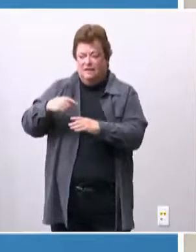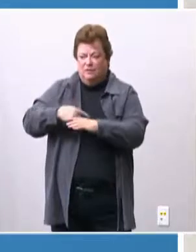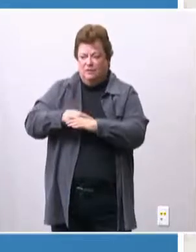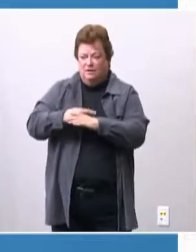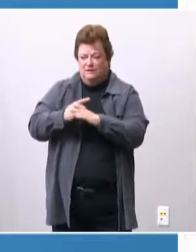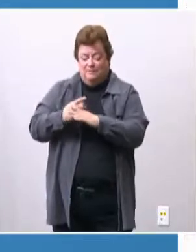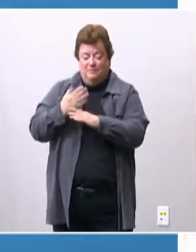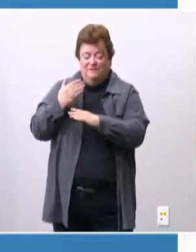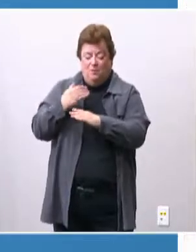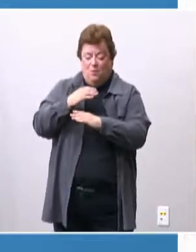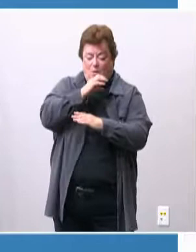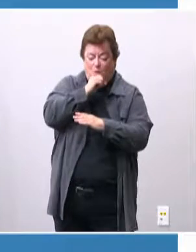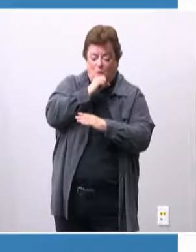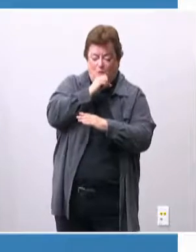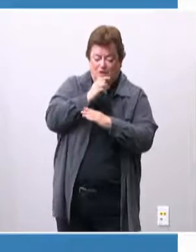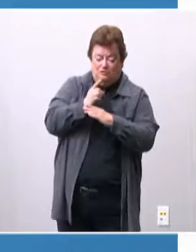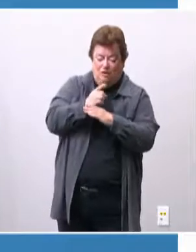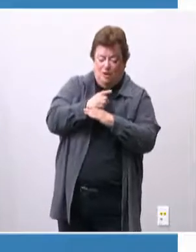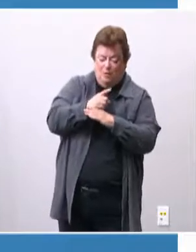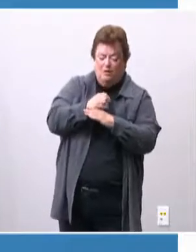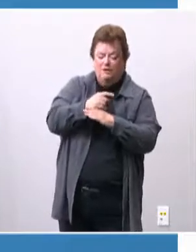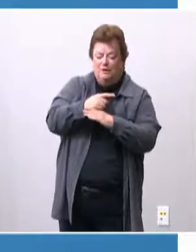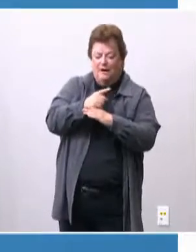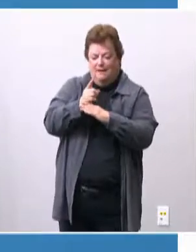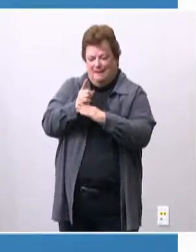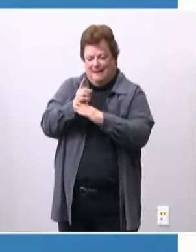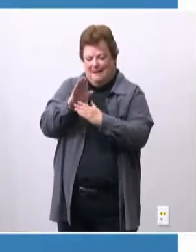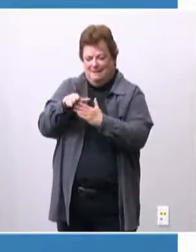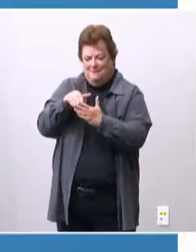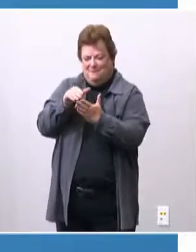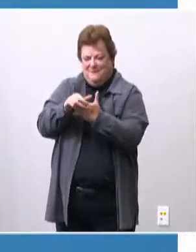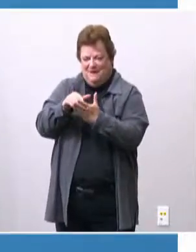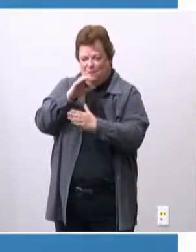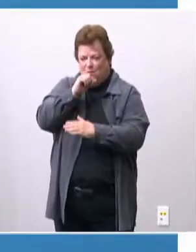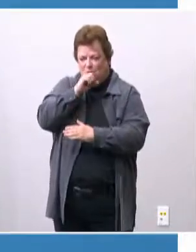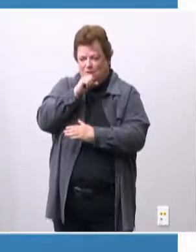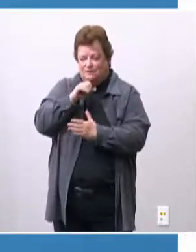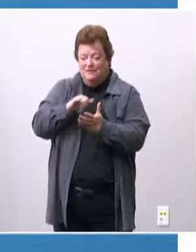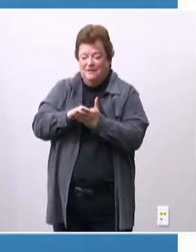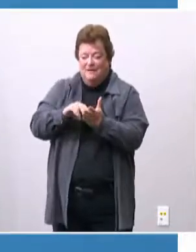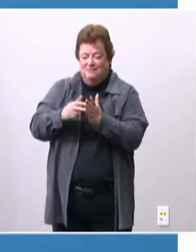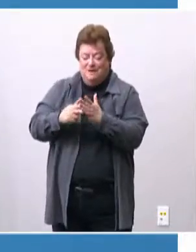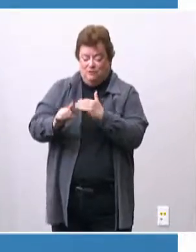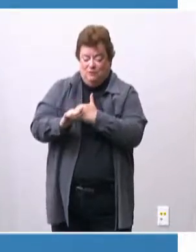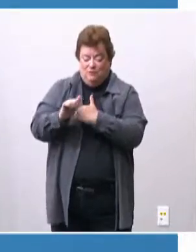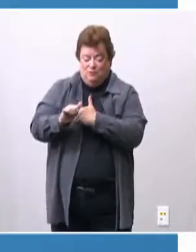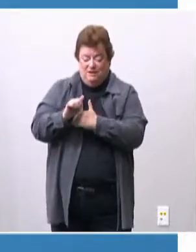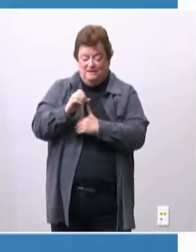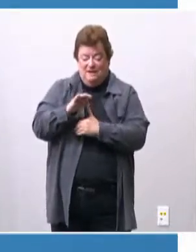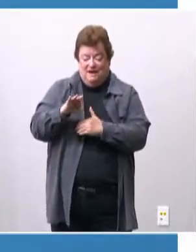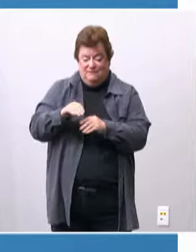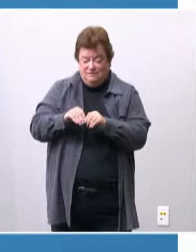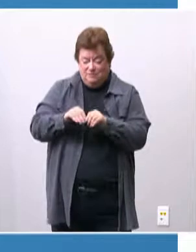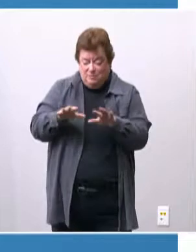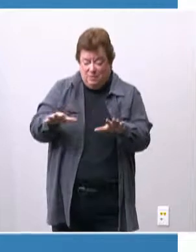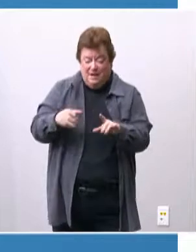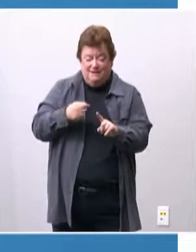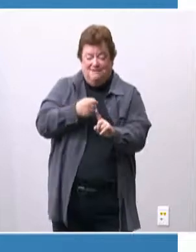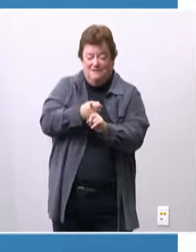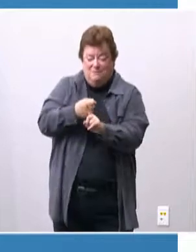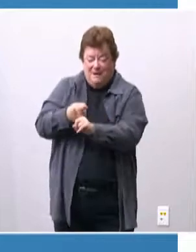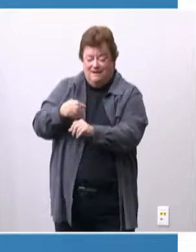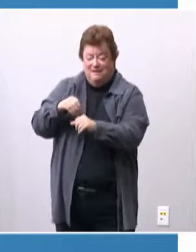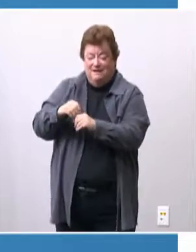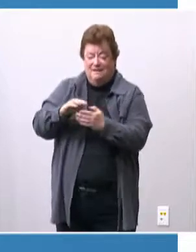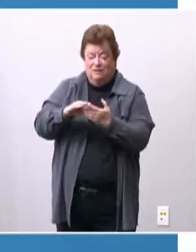moving from low orange to mid-orange today. This tells us the risk of COVID-19 spread and impact in the